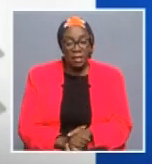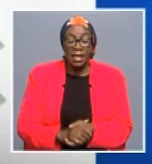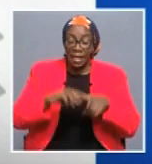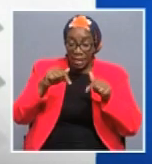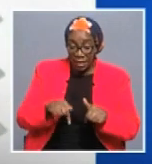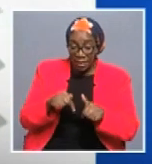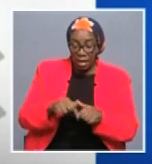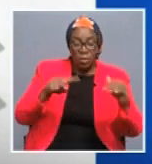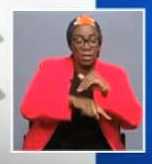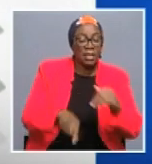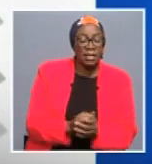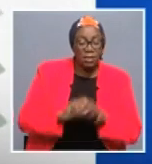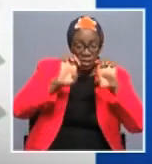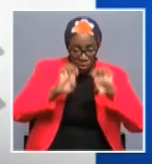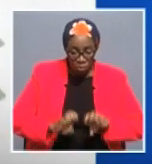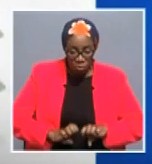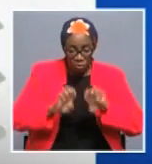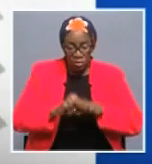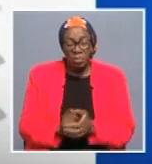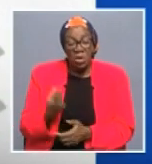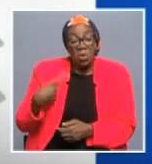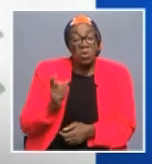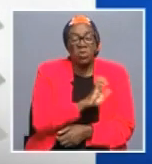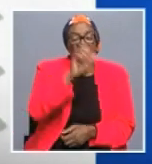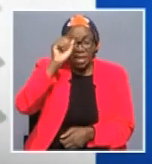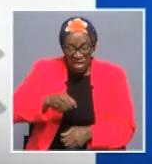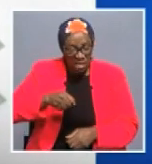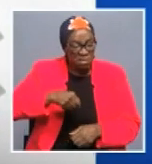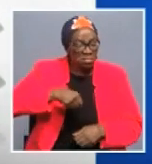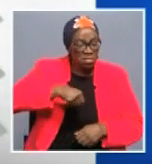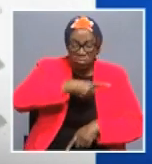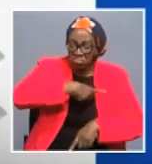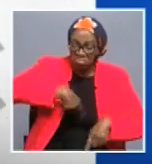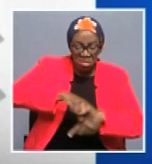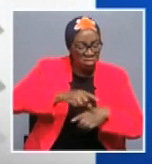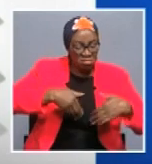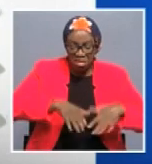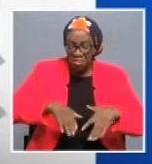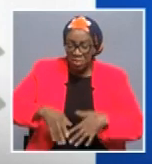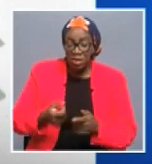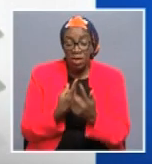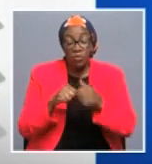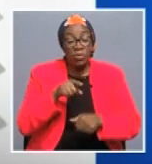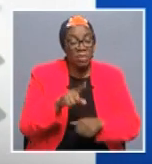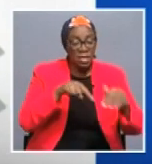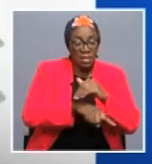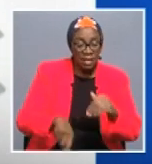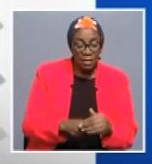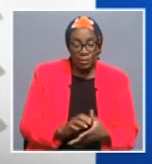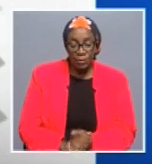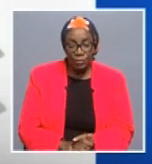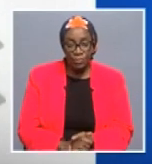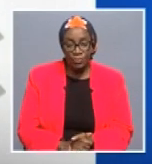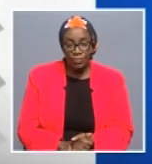Ethiopia, although they may still be expelled. And the immunity that we are talking about extends to